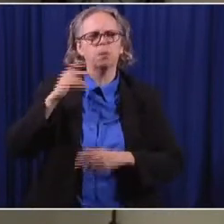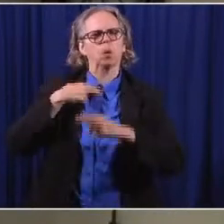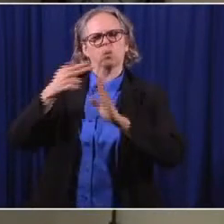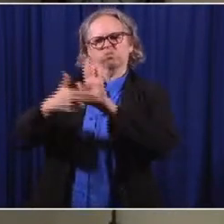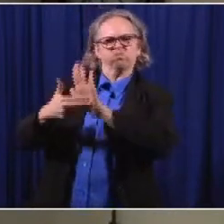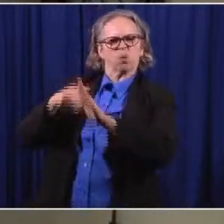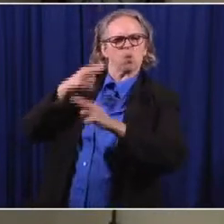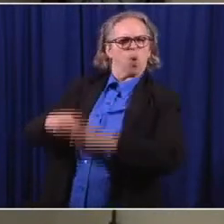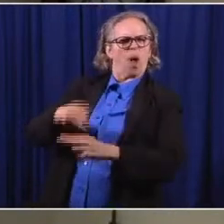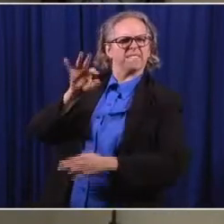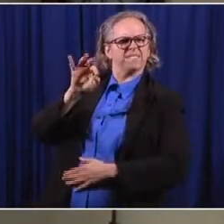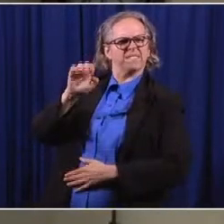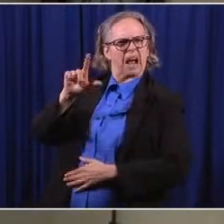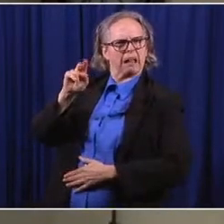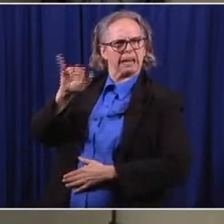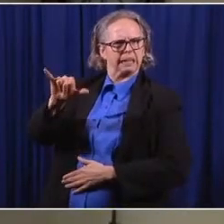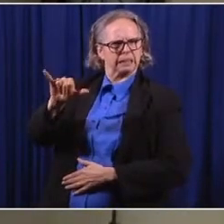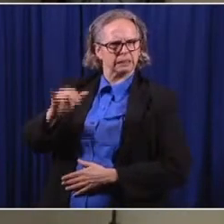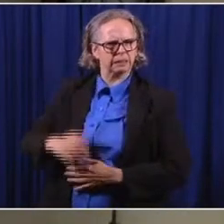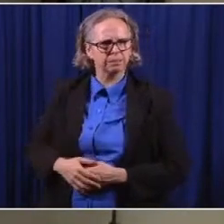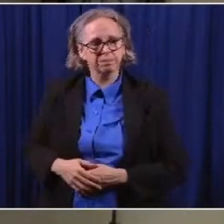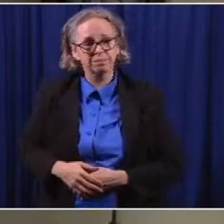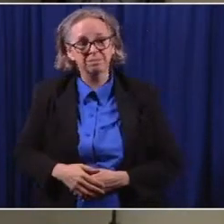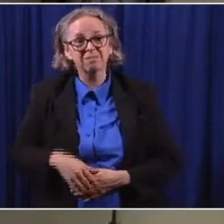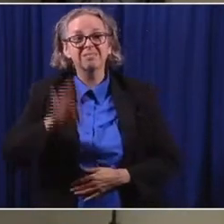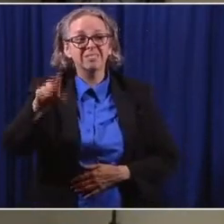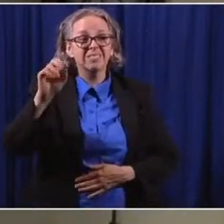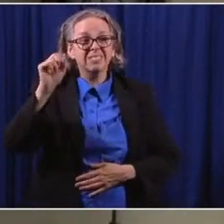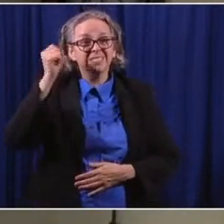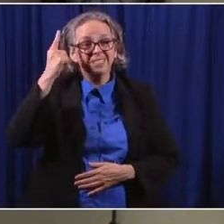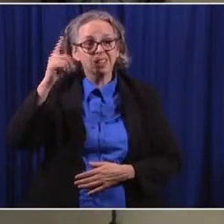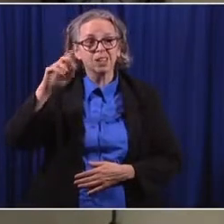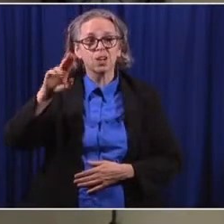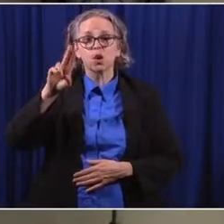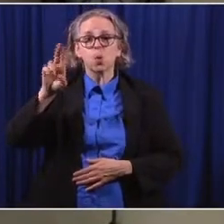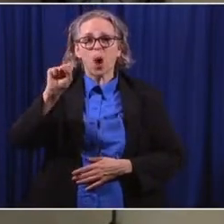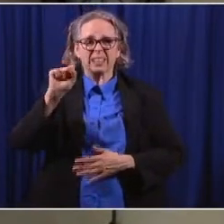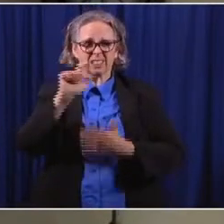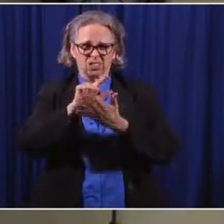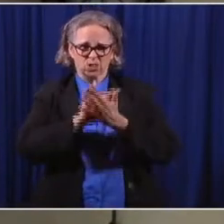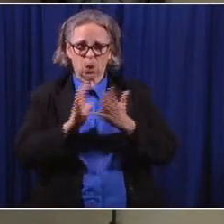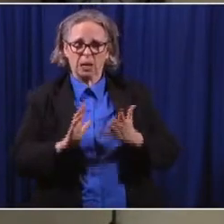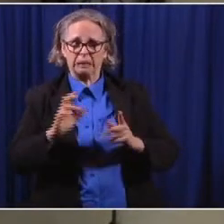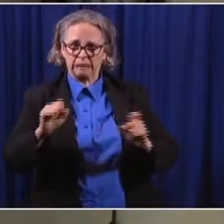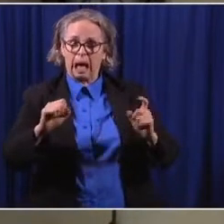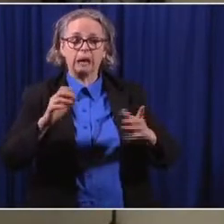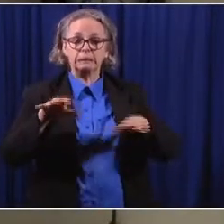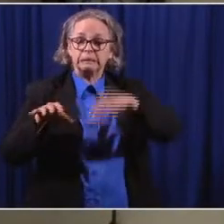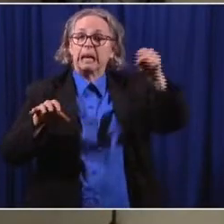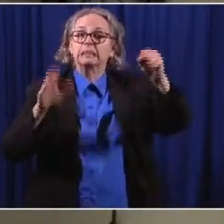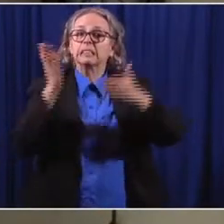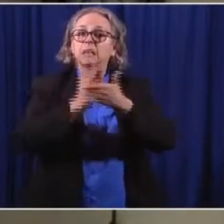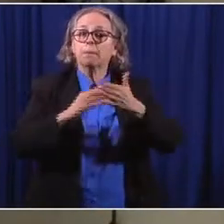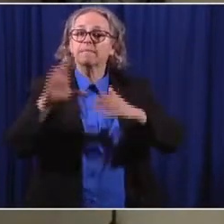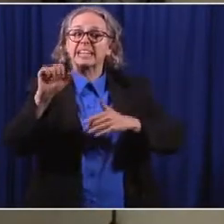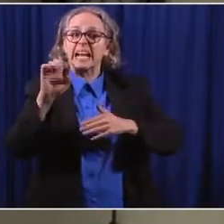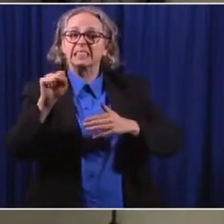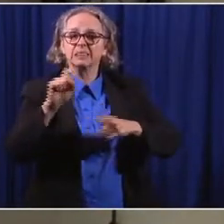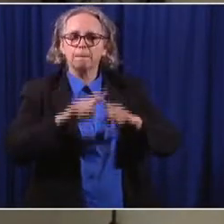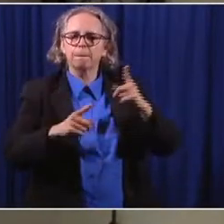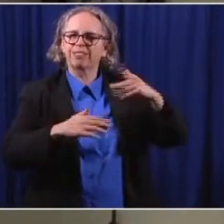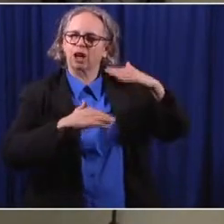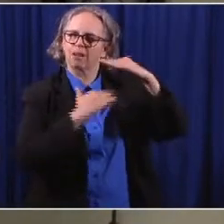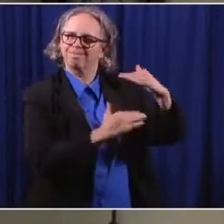cases that the U.S. attorney can take are very limited. And so they're going to take some, and we appreciate them taking them.